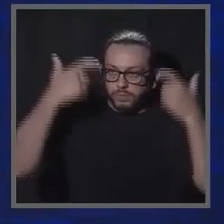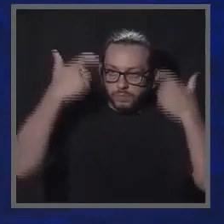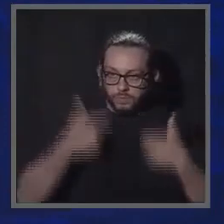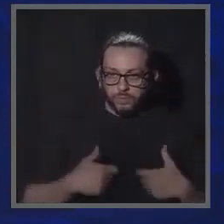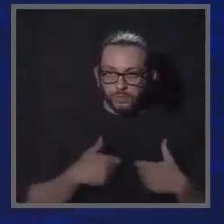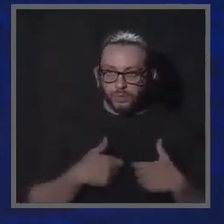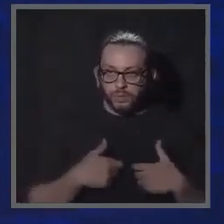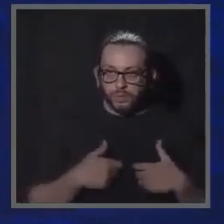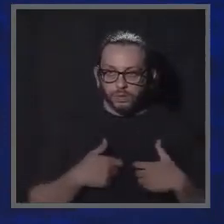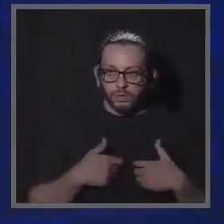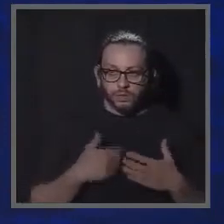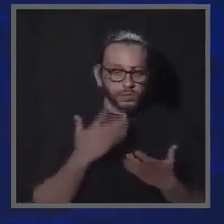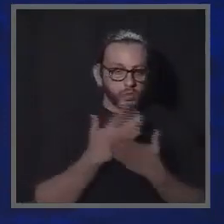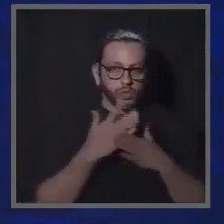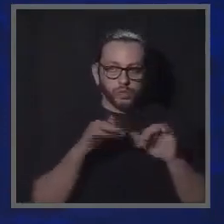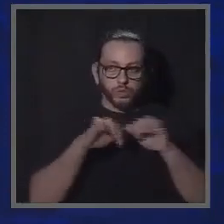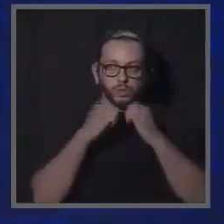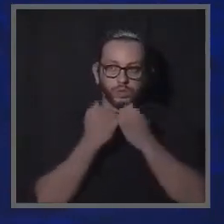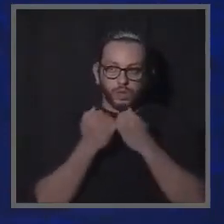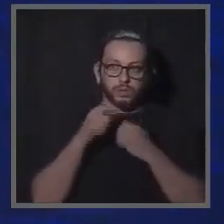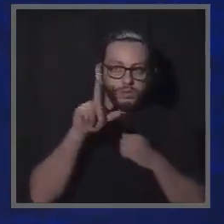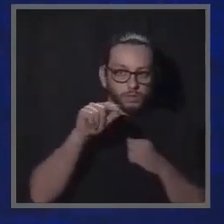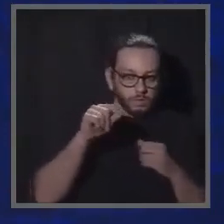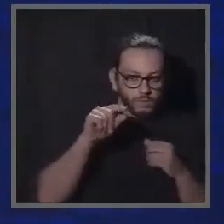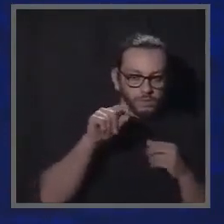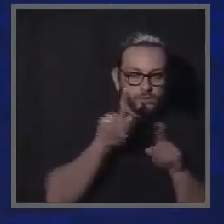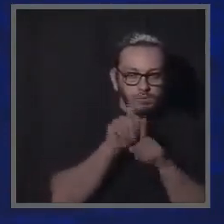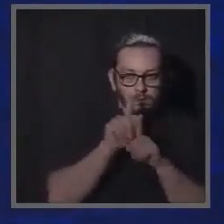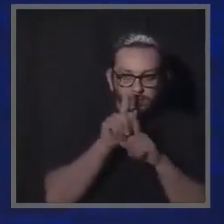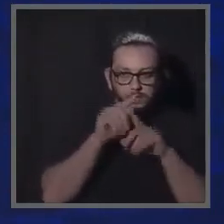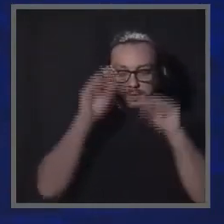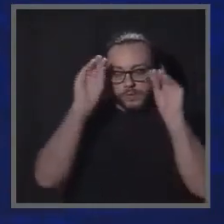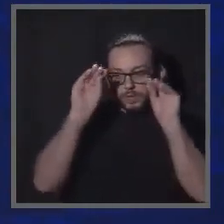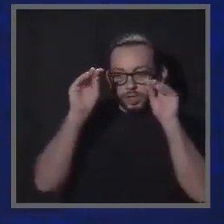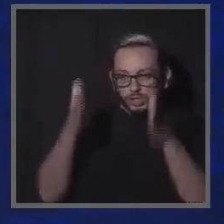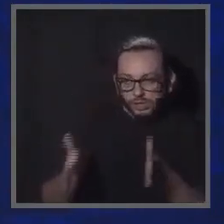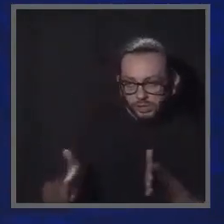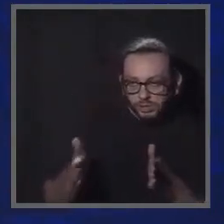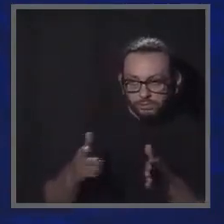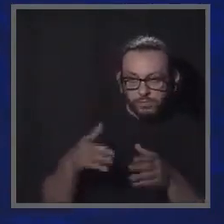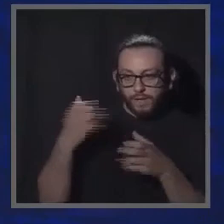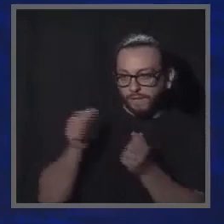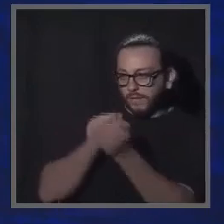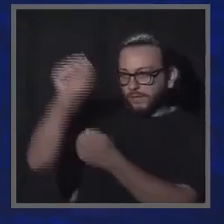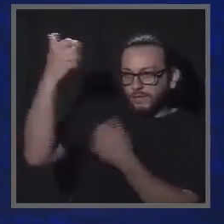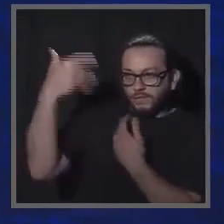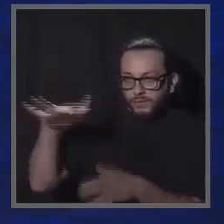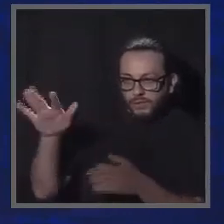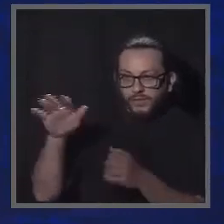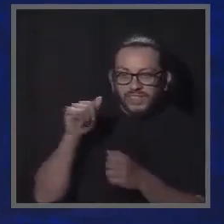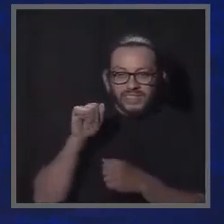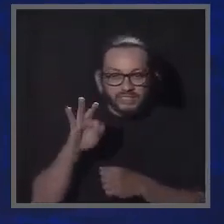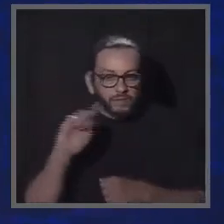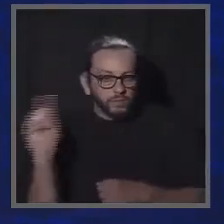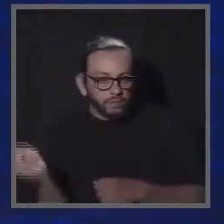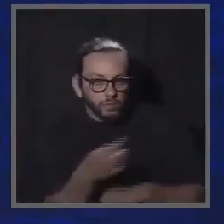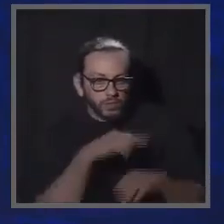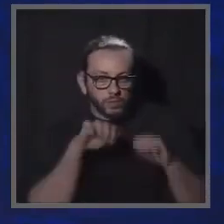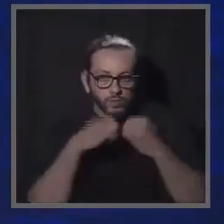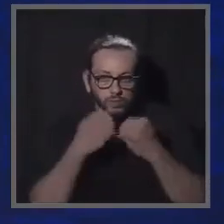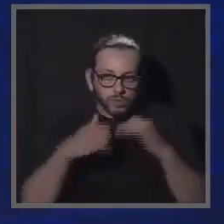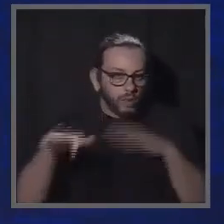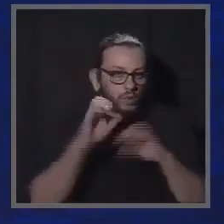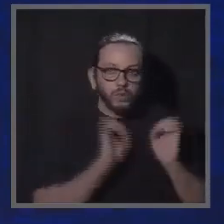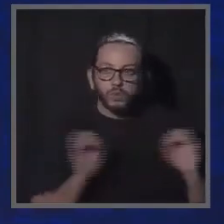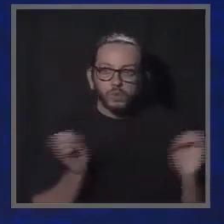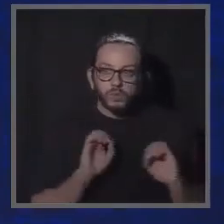sociologists, teachers, and so. If in this basic training, in this basic education, we do not have, we